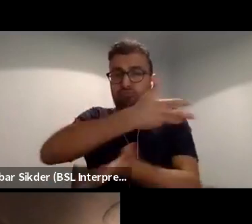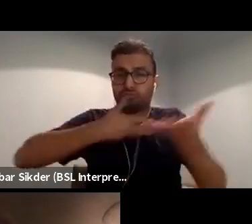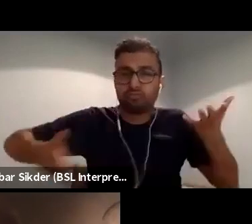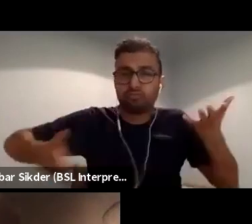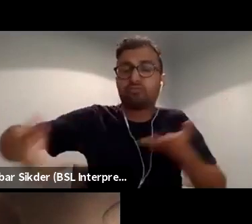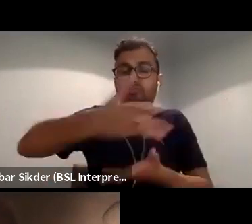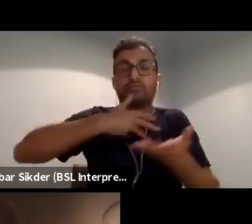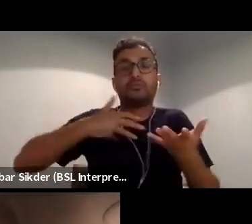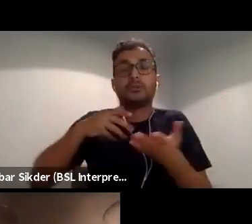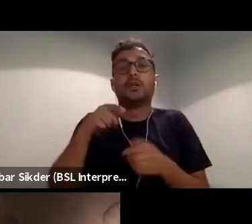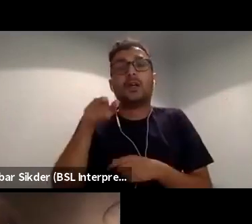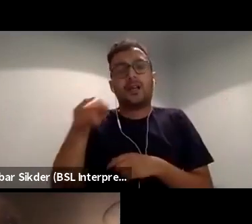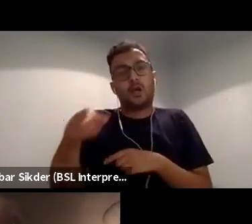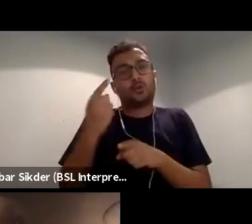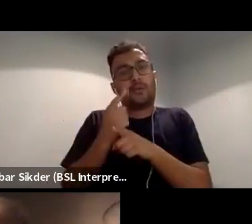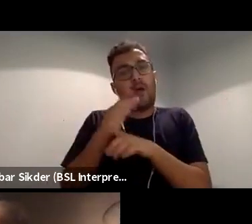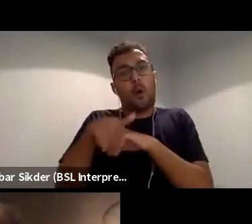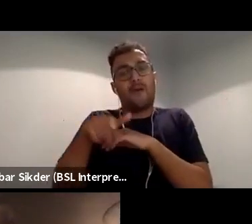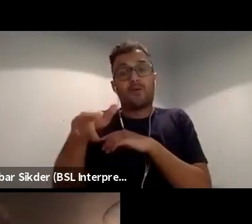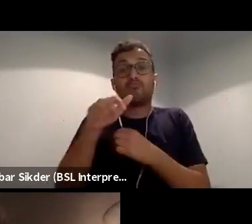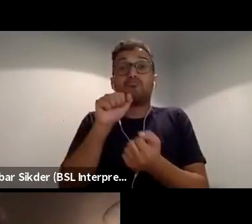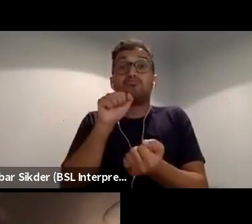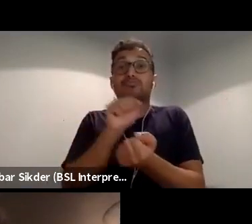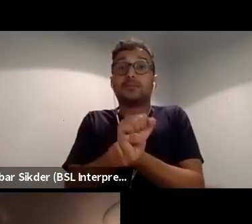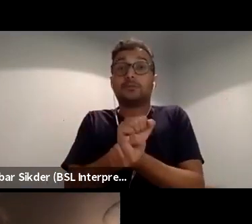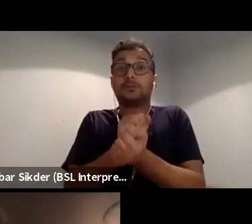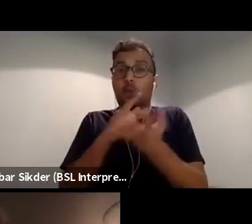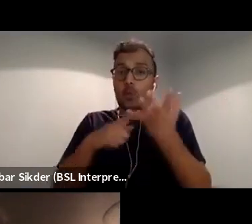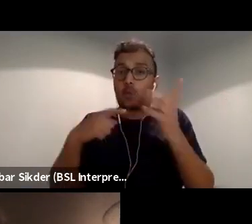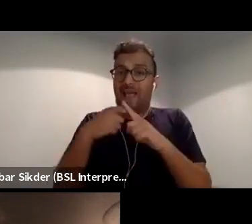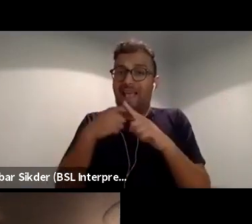of terrorism within the prisons in the UK, he